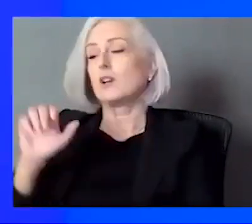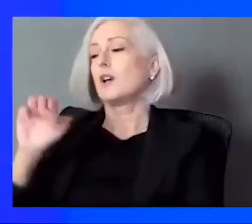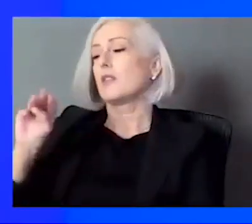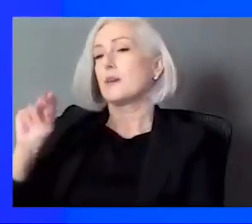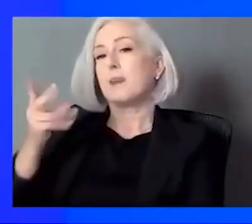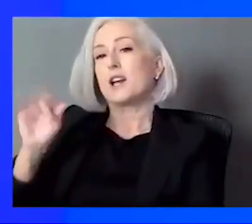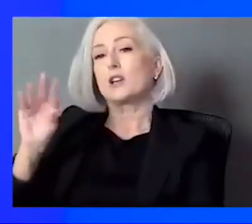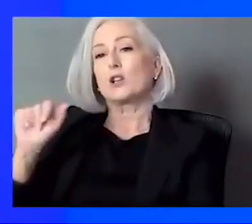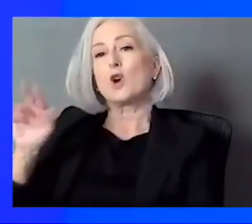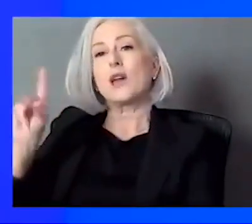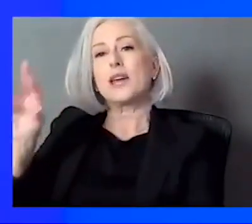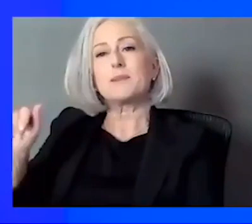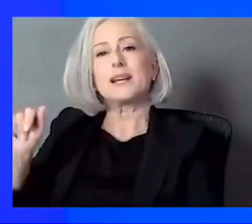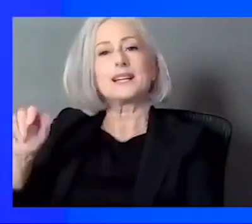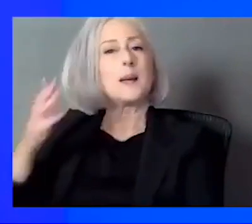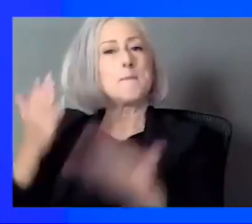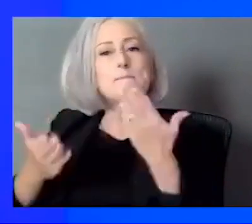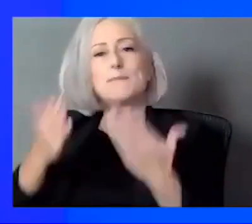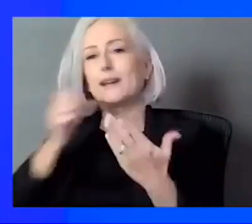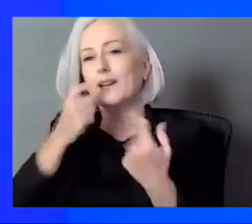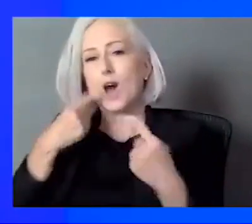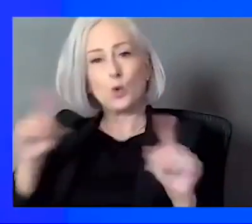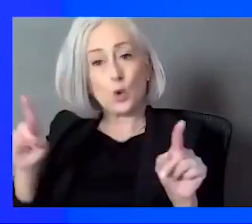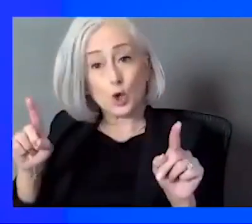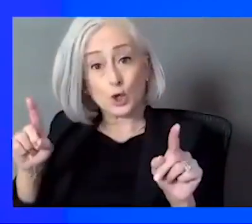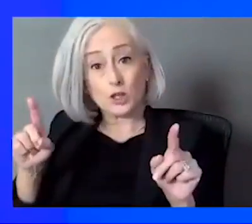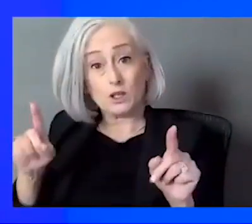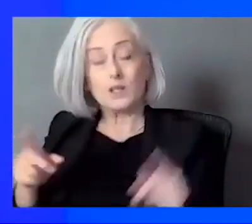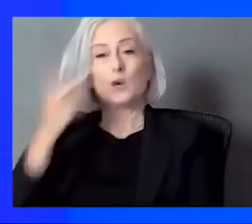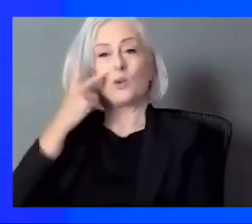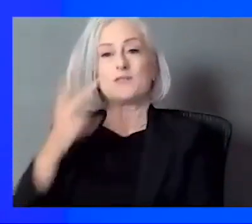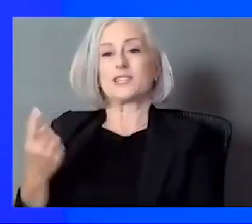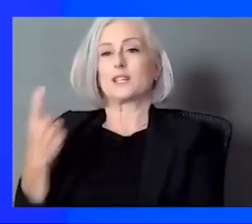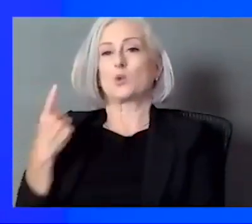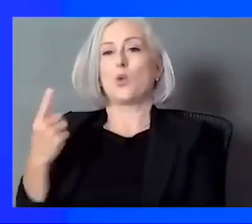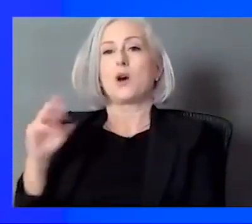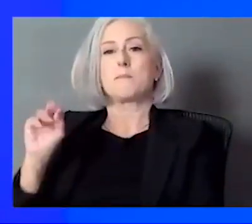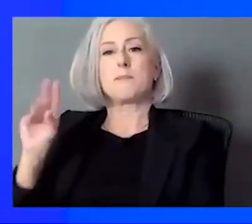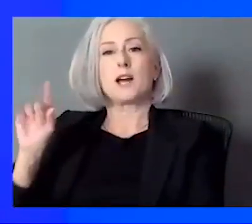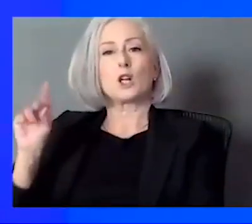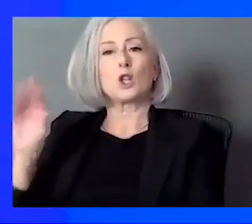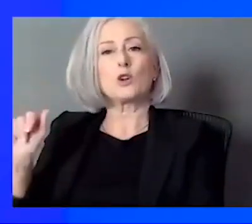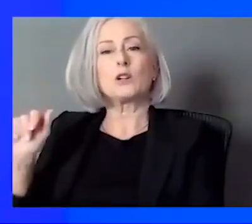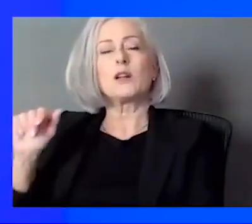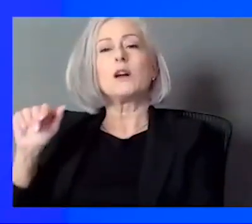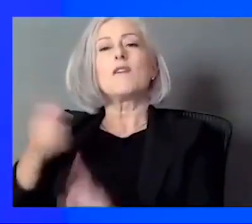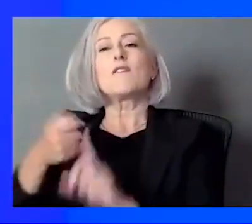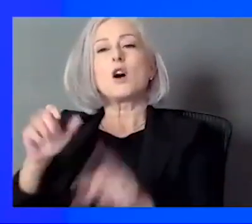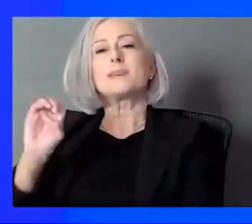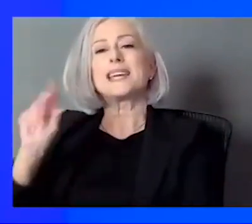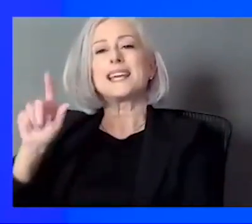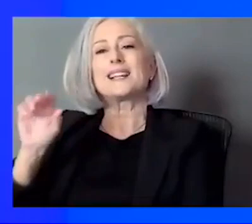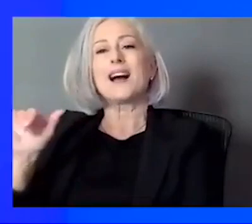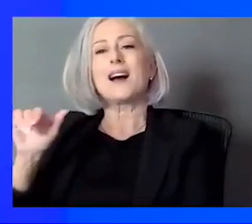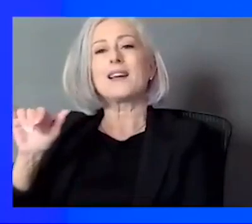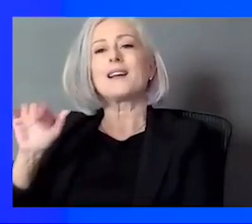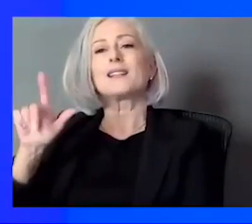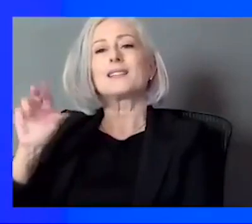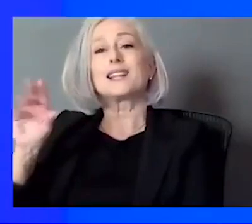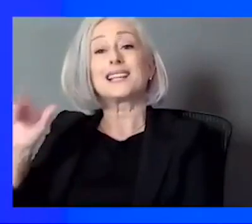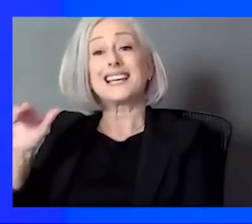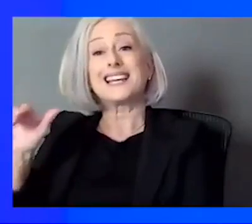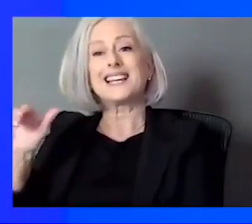seen that that initial one monoclonal antibody from Eli Lilly has been taken off and is not used anymore because